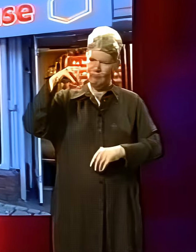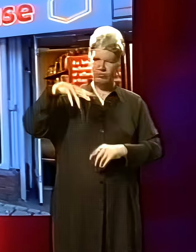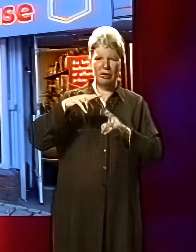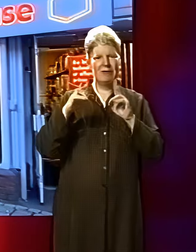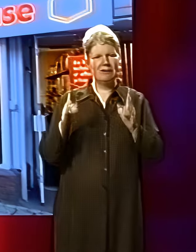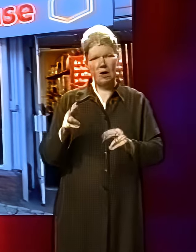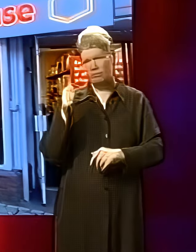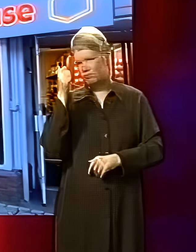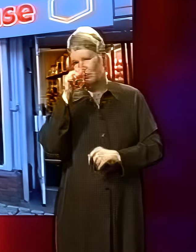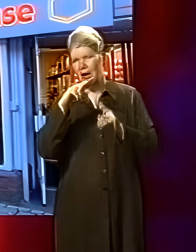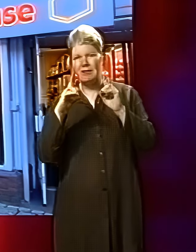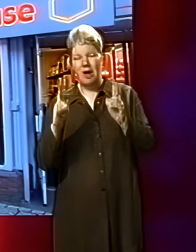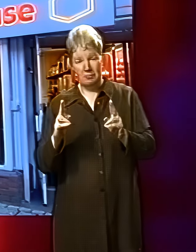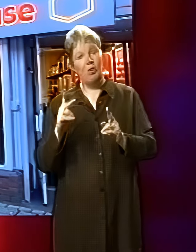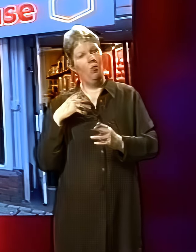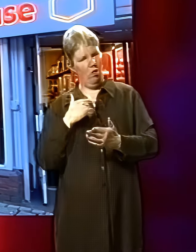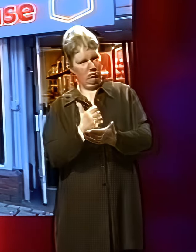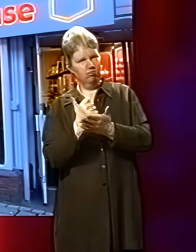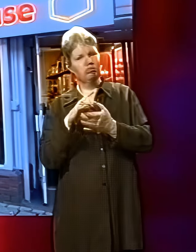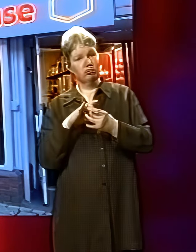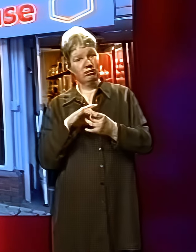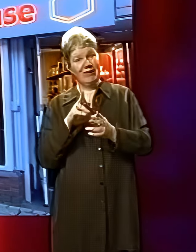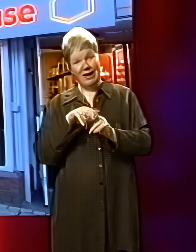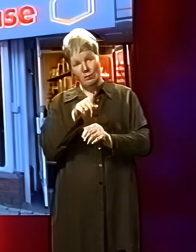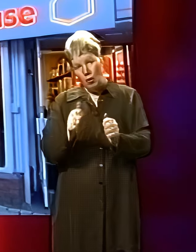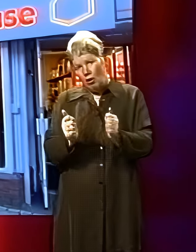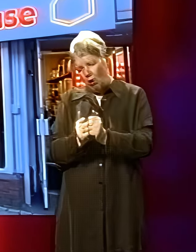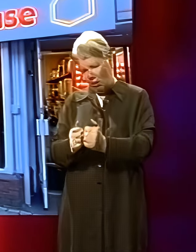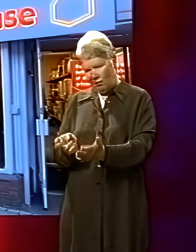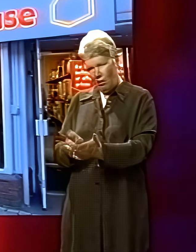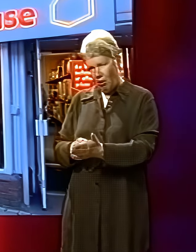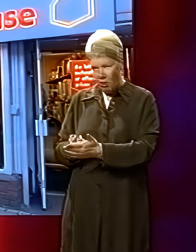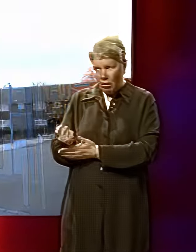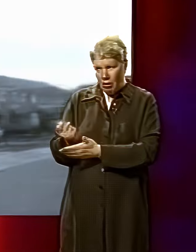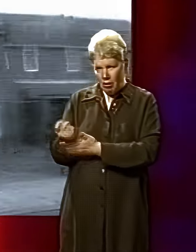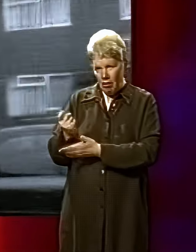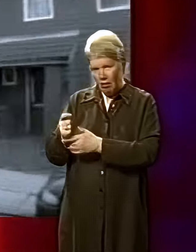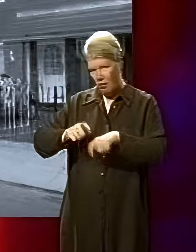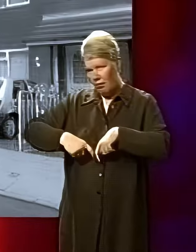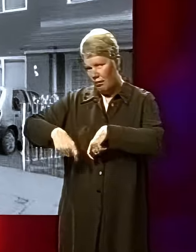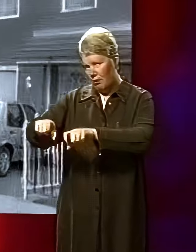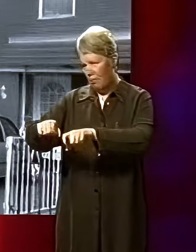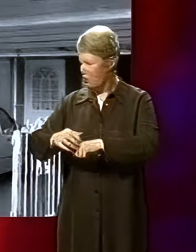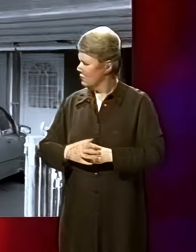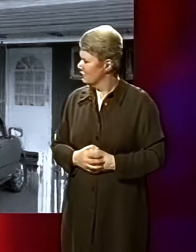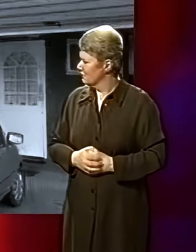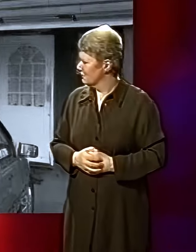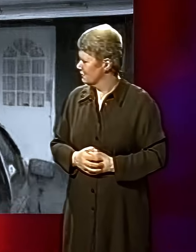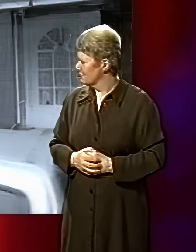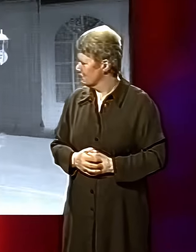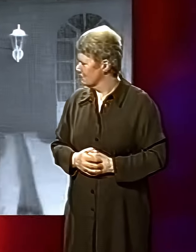friend, providing you are prepared to enter into a long-term relationship.